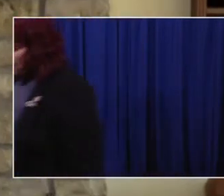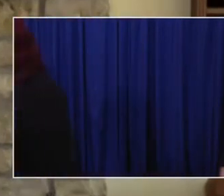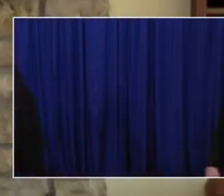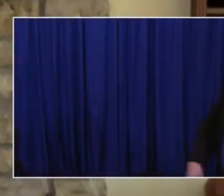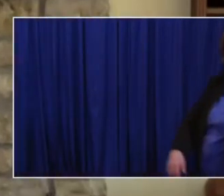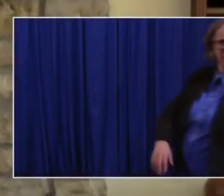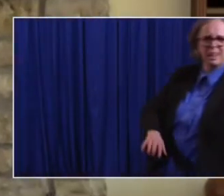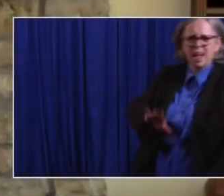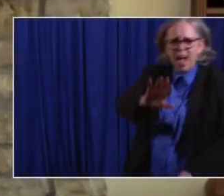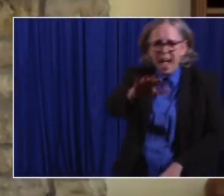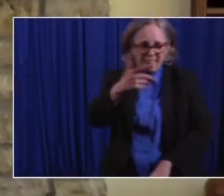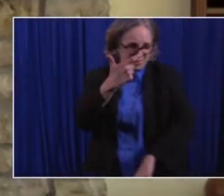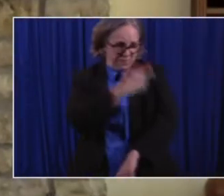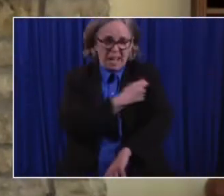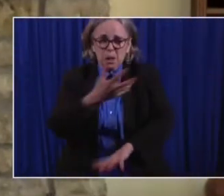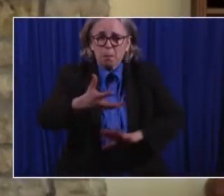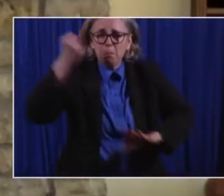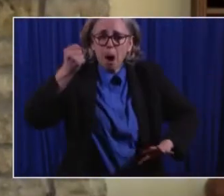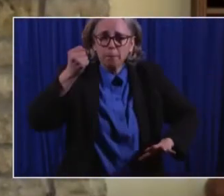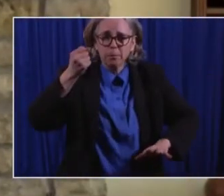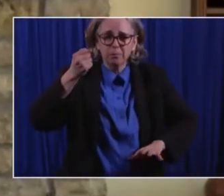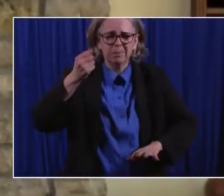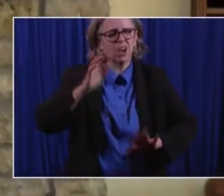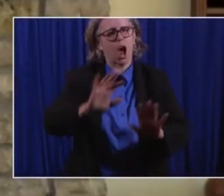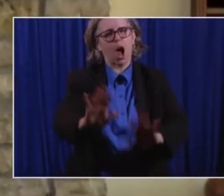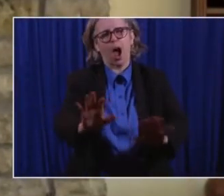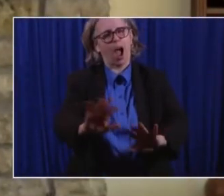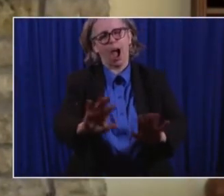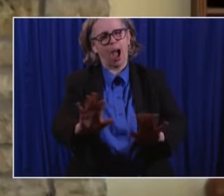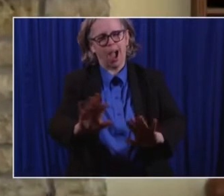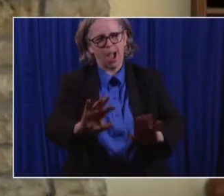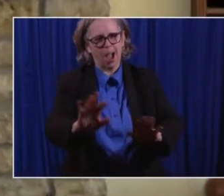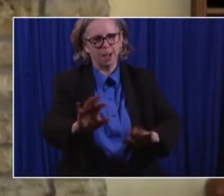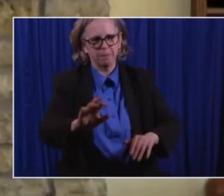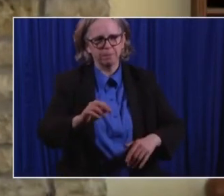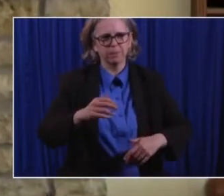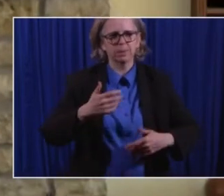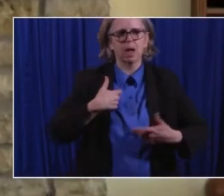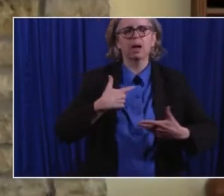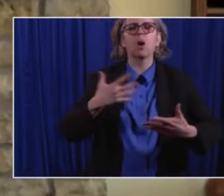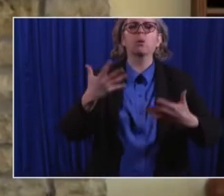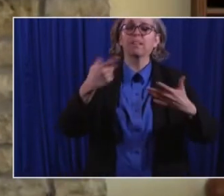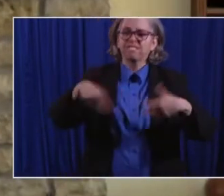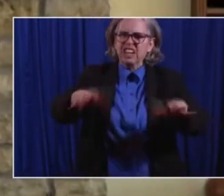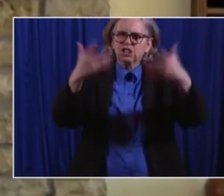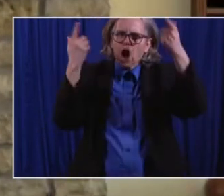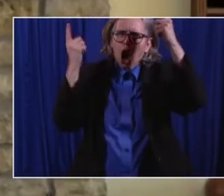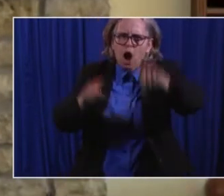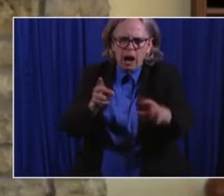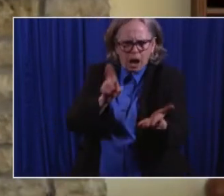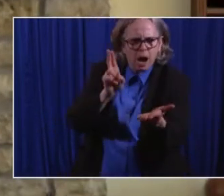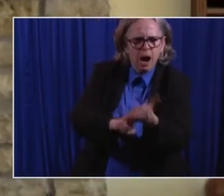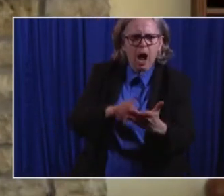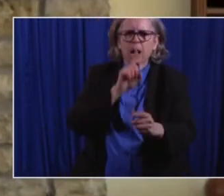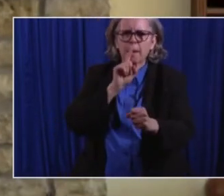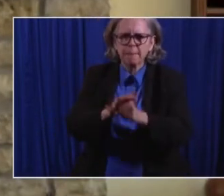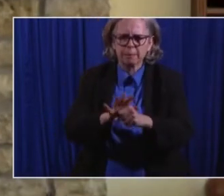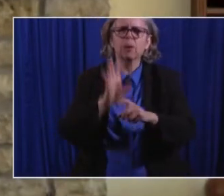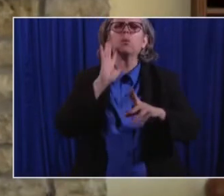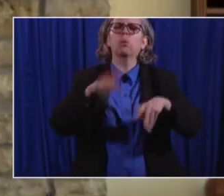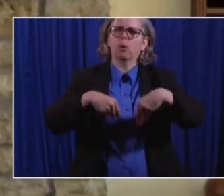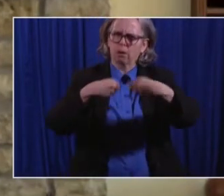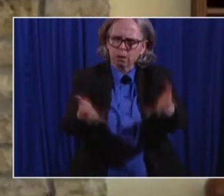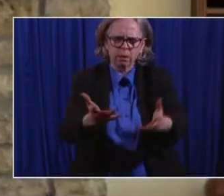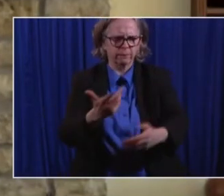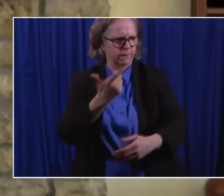personnel, that we would give a second shot. And so we're going to give the second shot. We're not going to go back on our commitment. I'm disappointed.